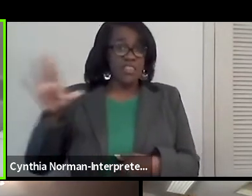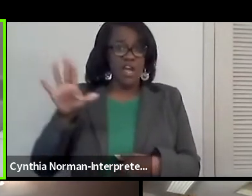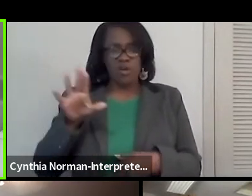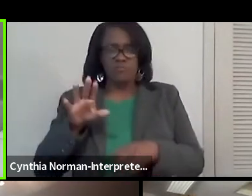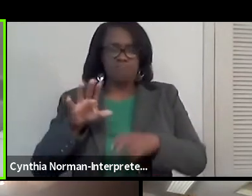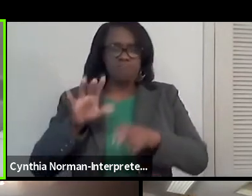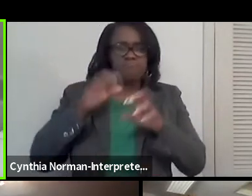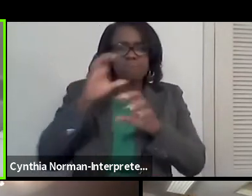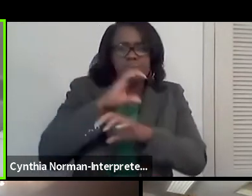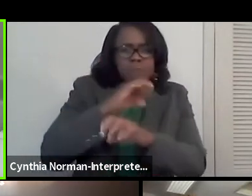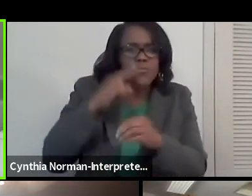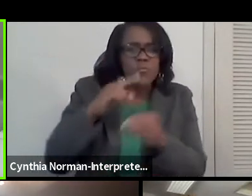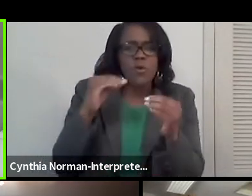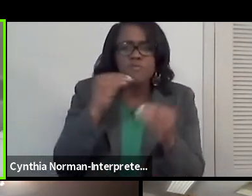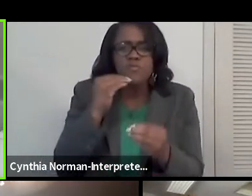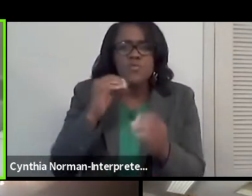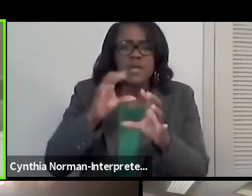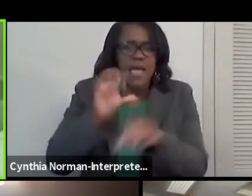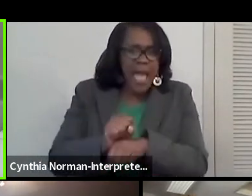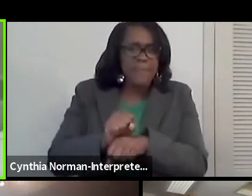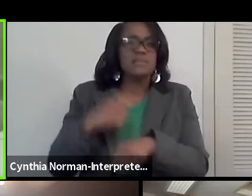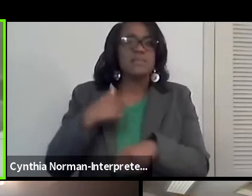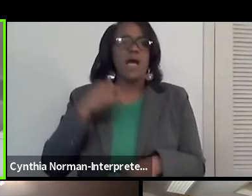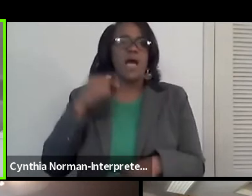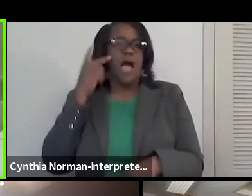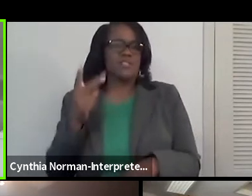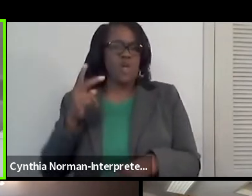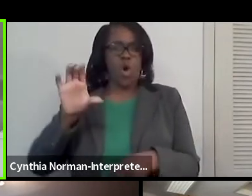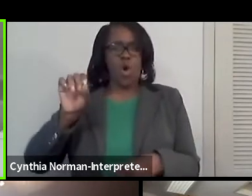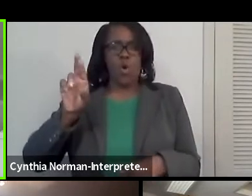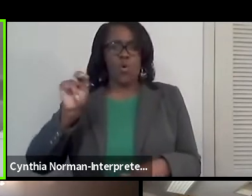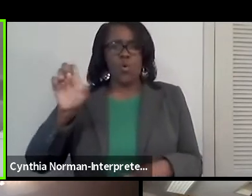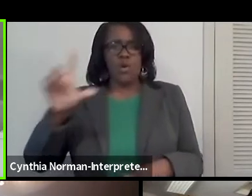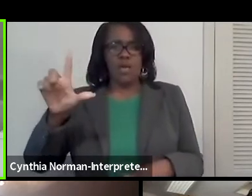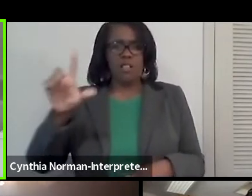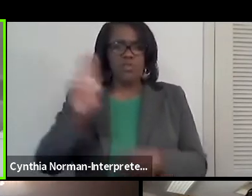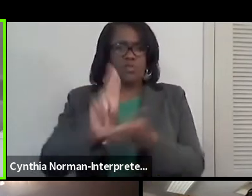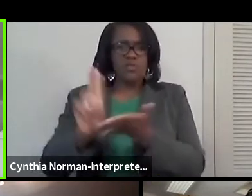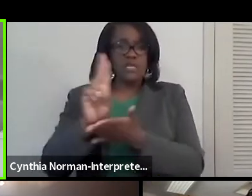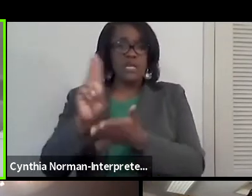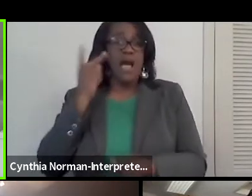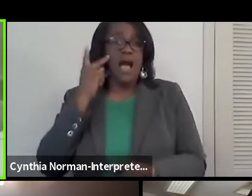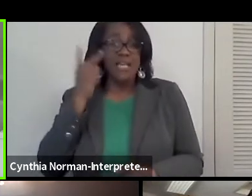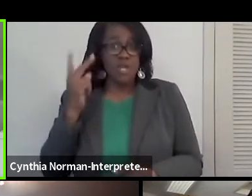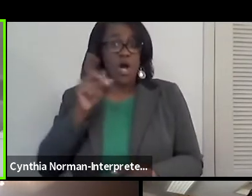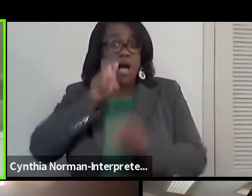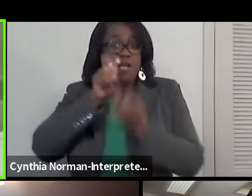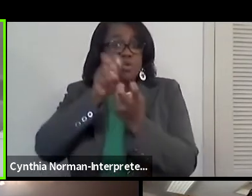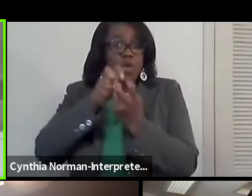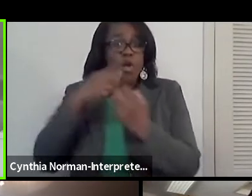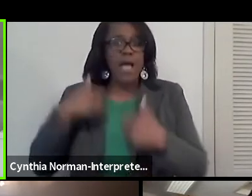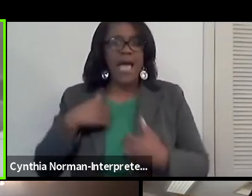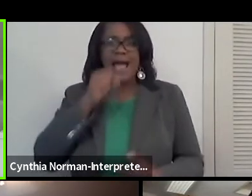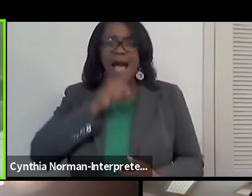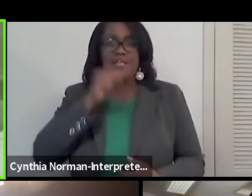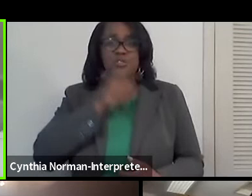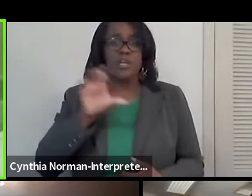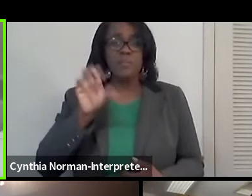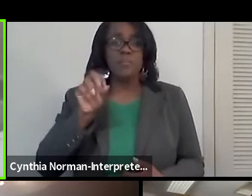most interesting thing I saw there, this was at Cornell University, was I saw a squirrel carrying a whole ice cream cone one day on my